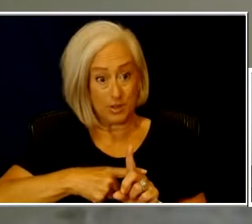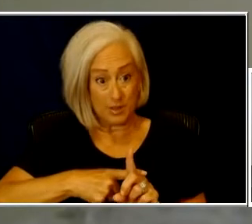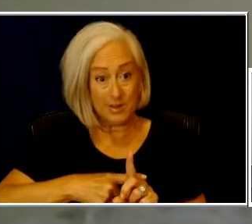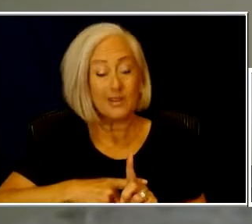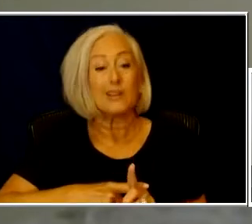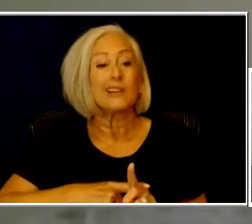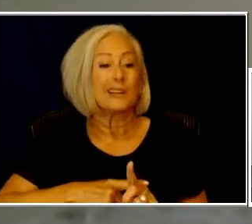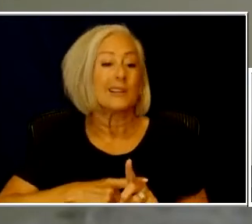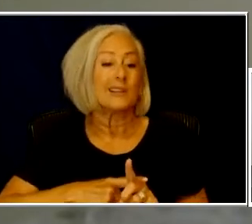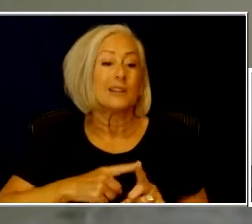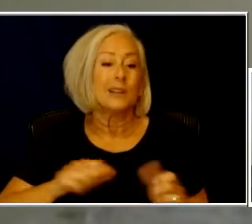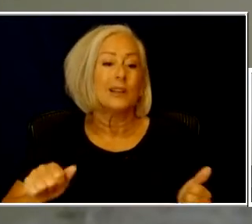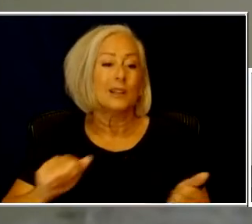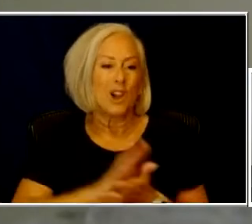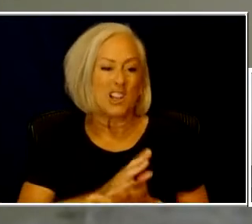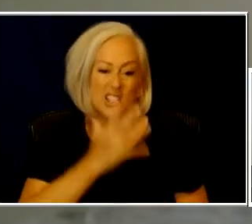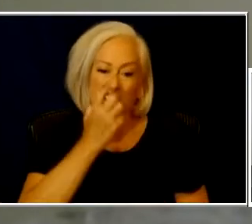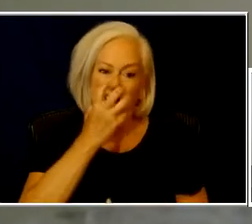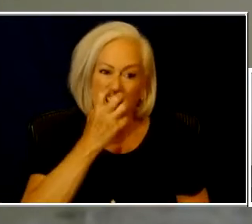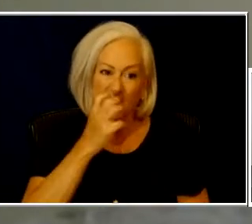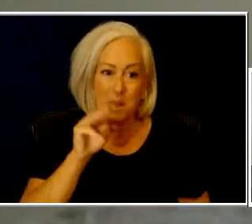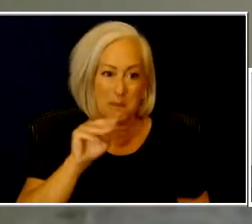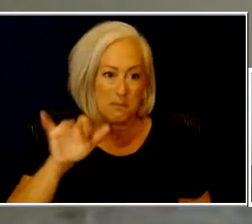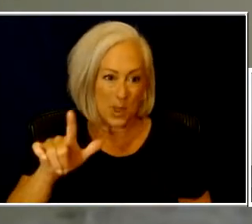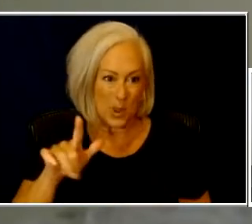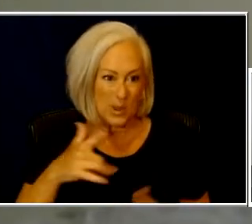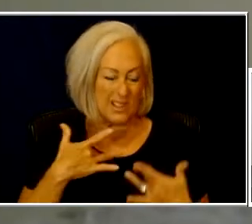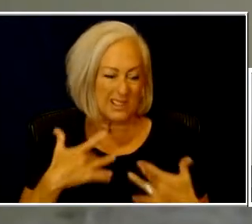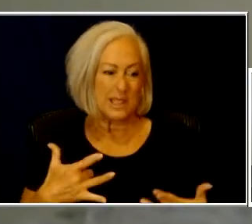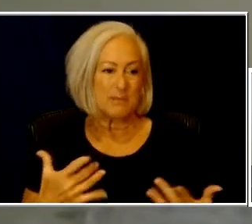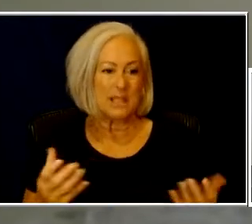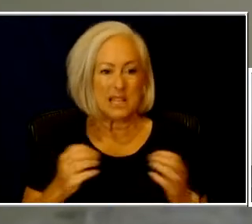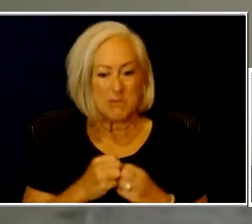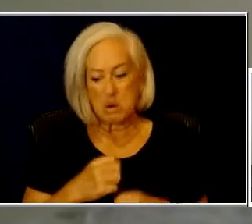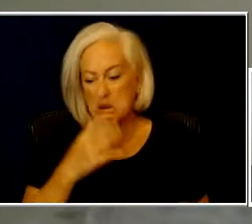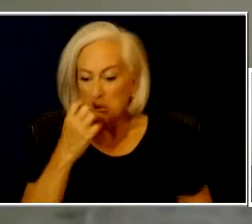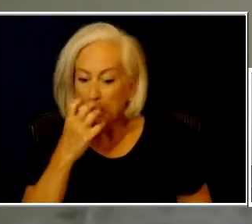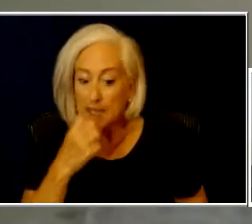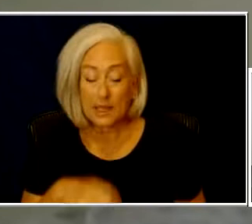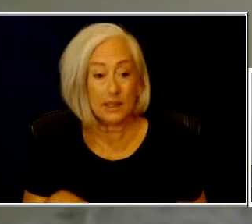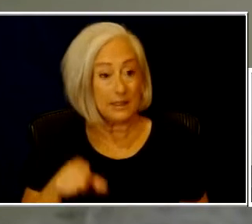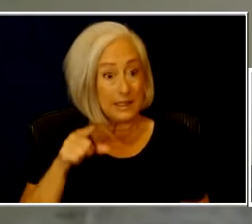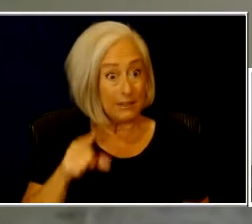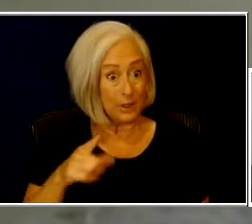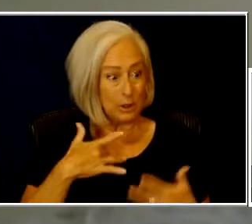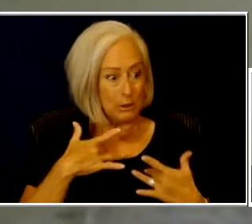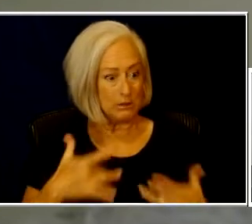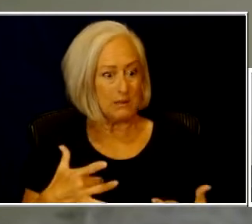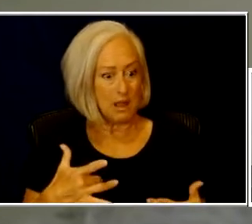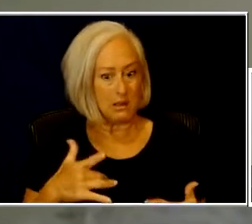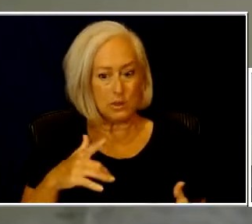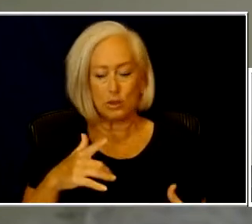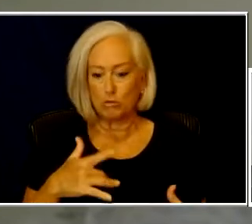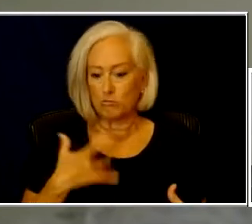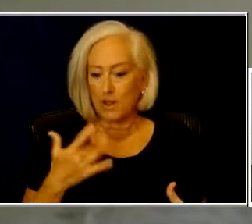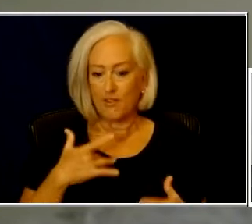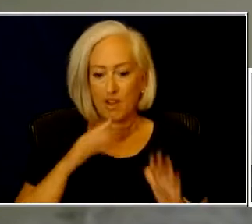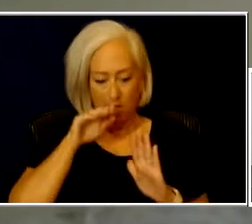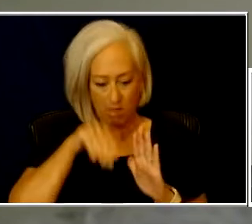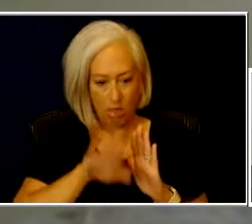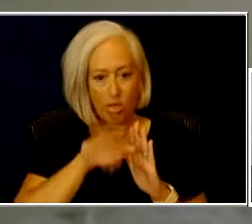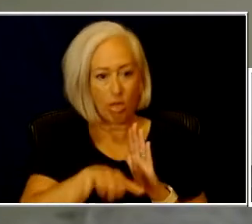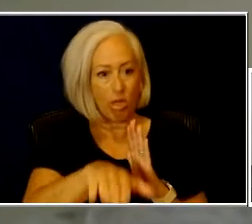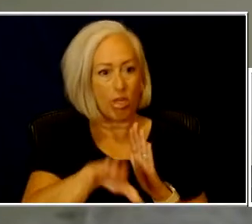more irritable. We're typically a little more cranky in the summertime. So if you're already at risk for mood fluctuations and the summer comes and